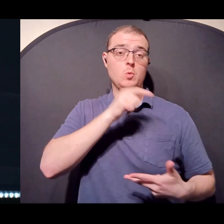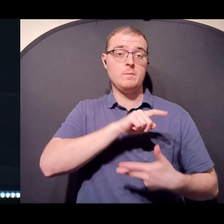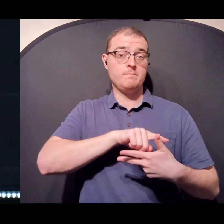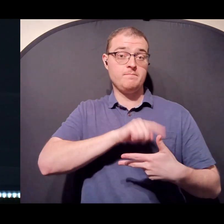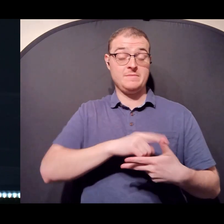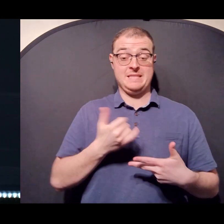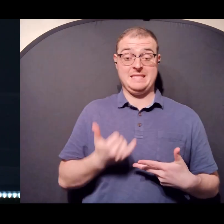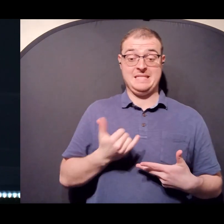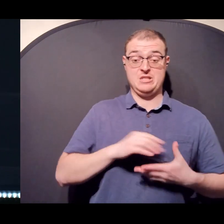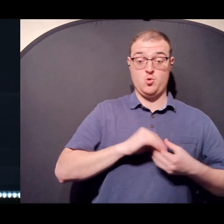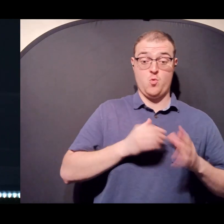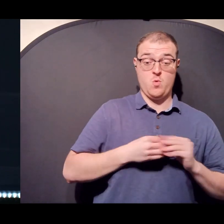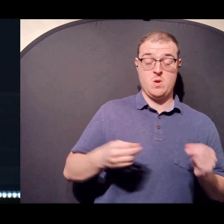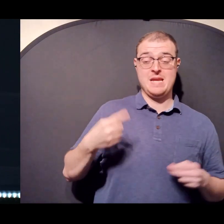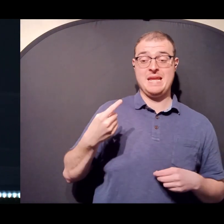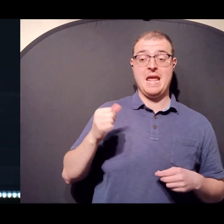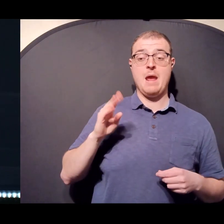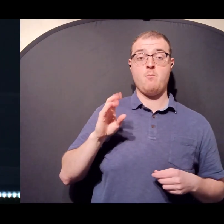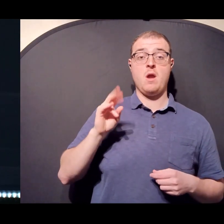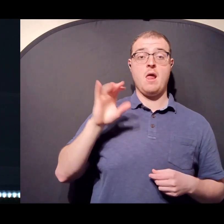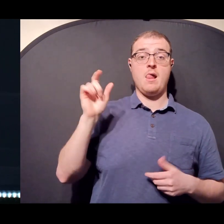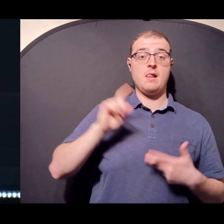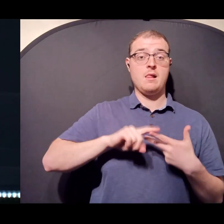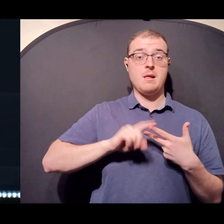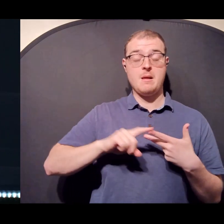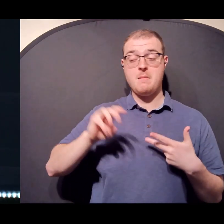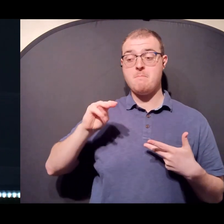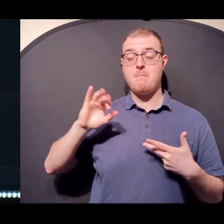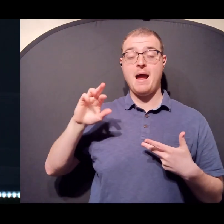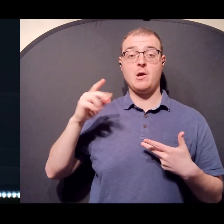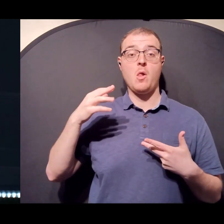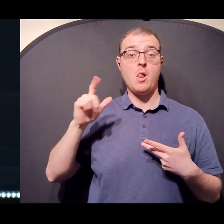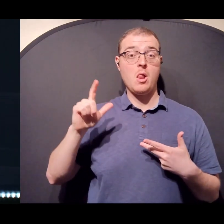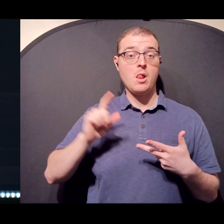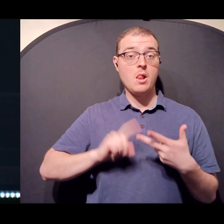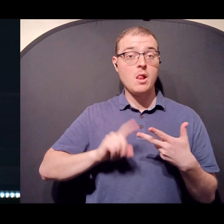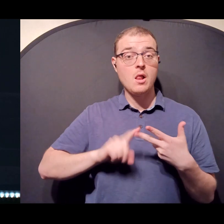are? There's Gabriel in our story today, Michael, and Lucifer.